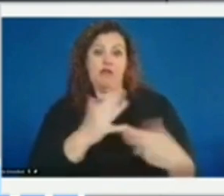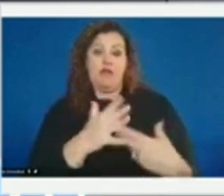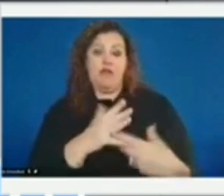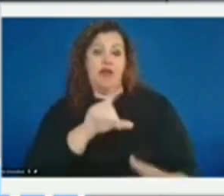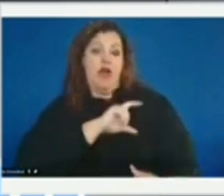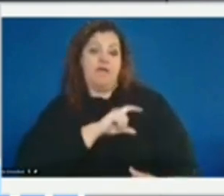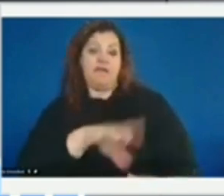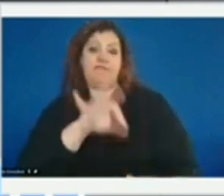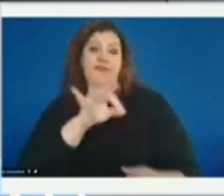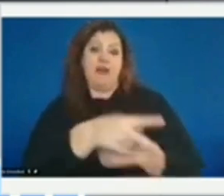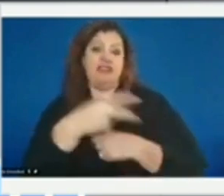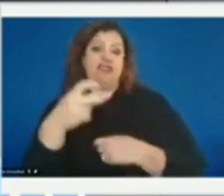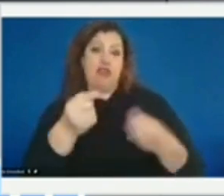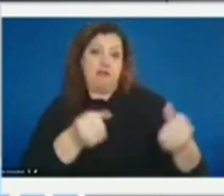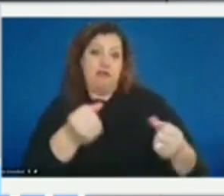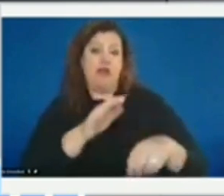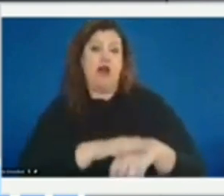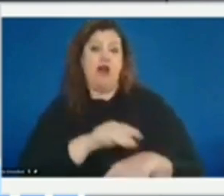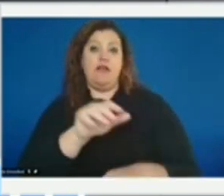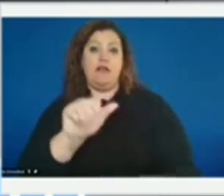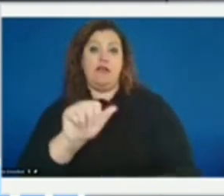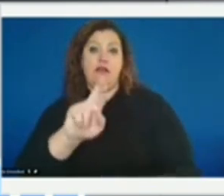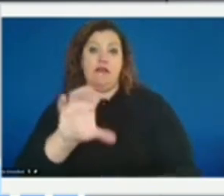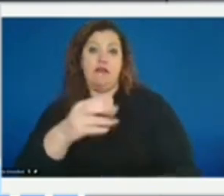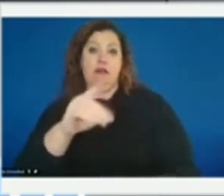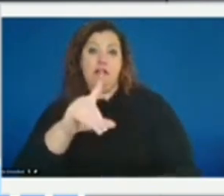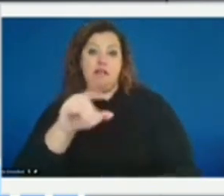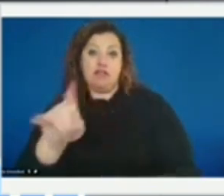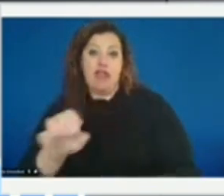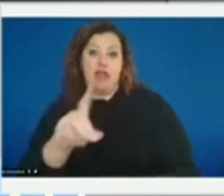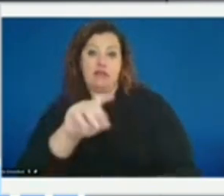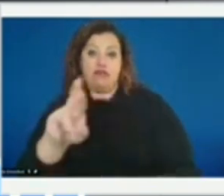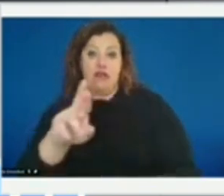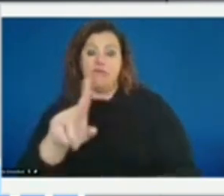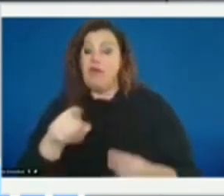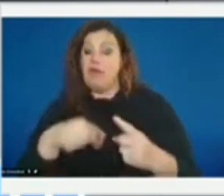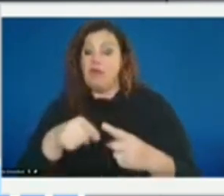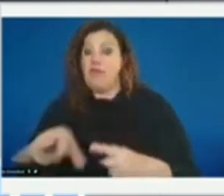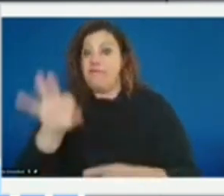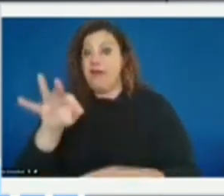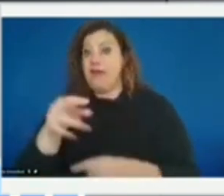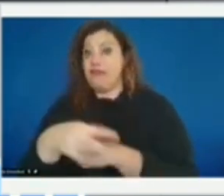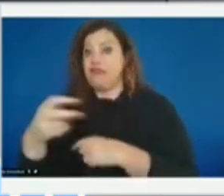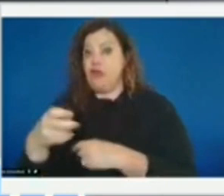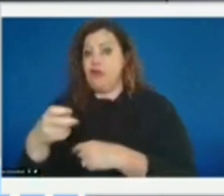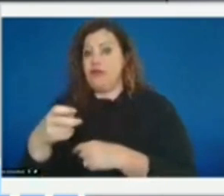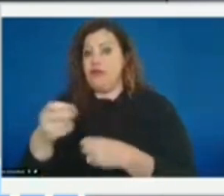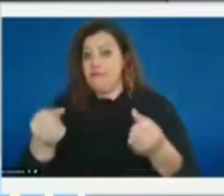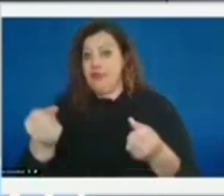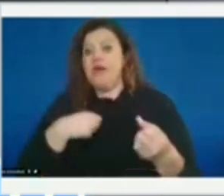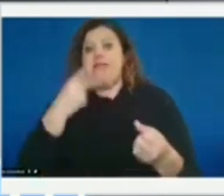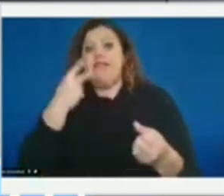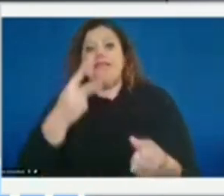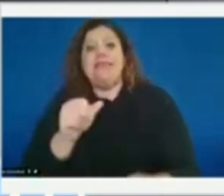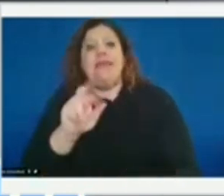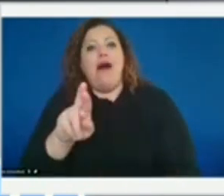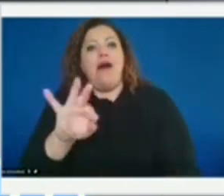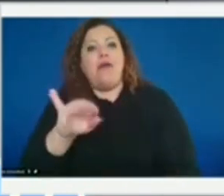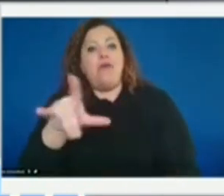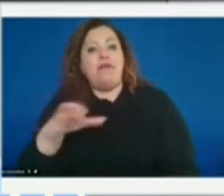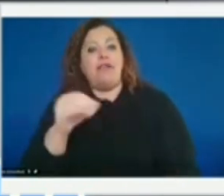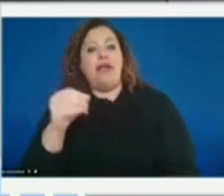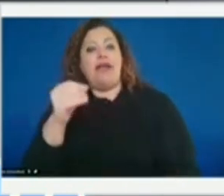on Archdale Drive. When they find the stolen vehicle, they see an AR-style rifle and suspected marijuana in the